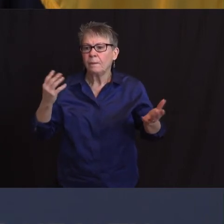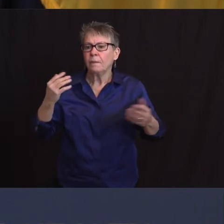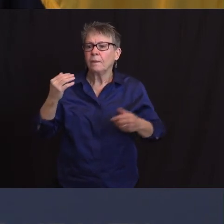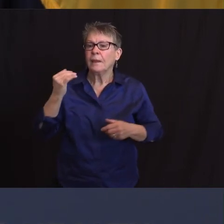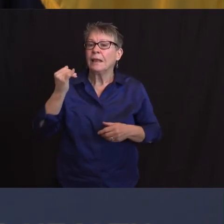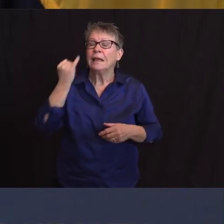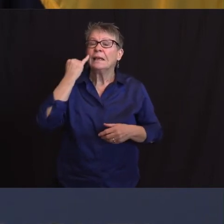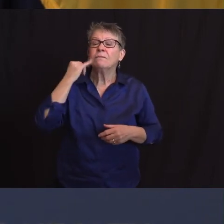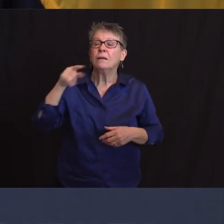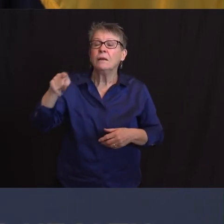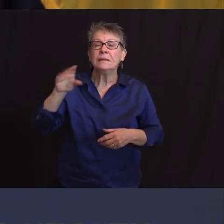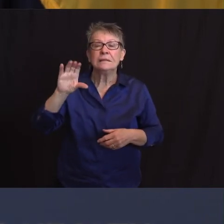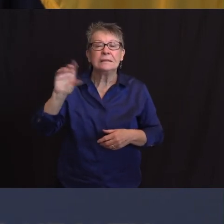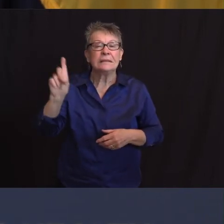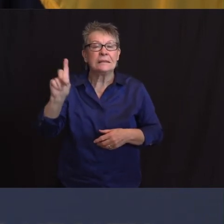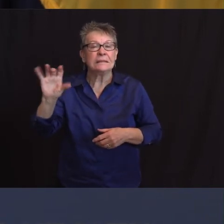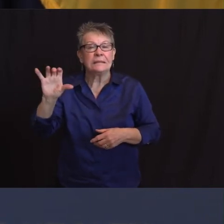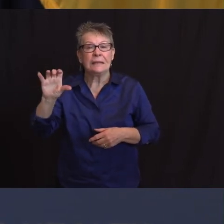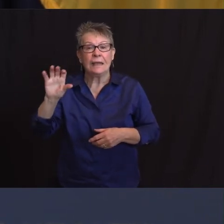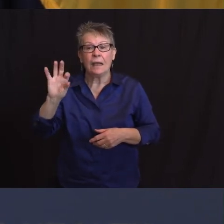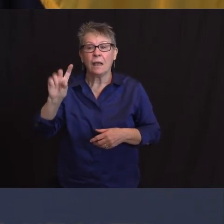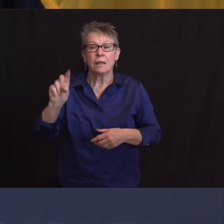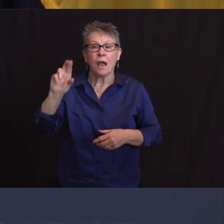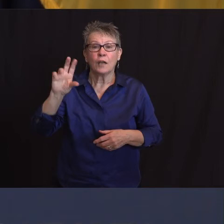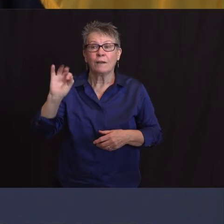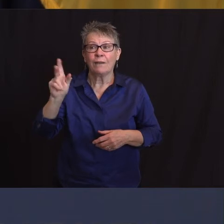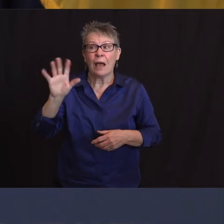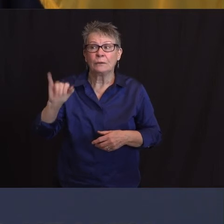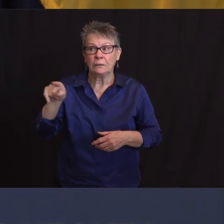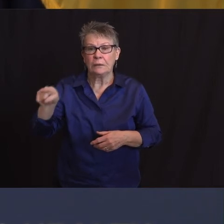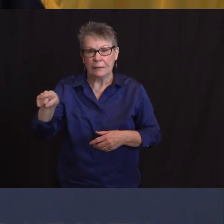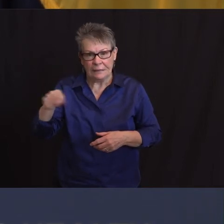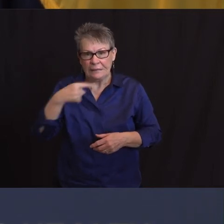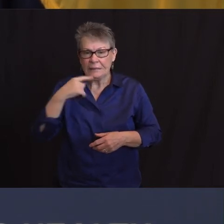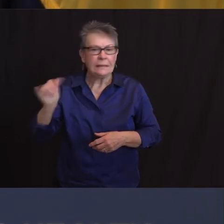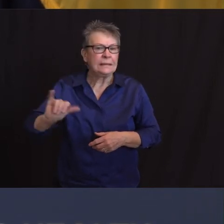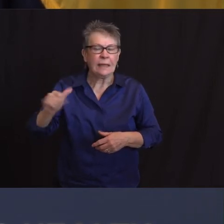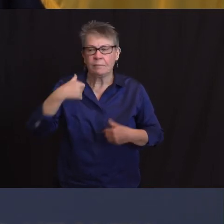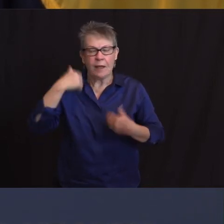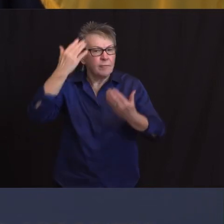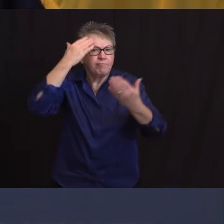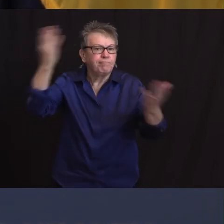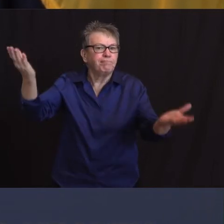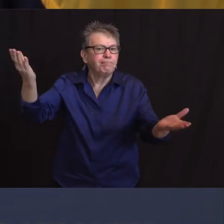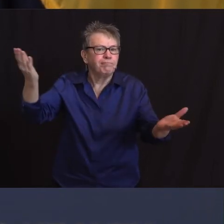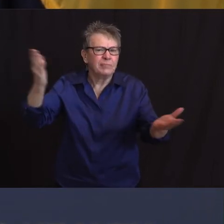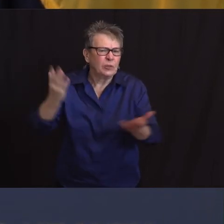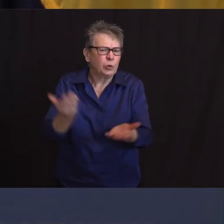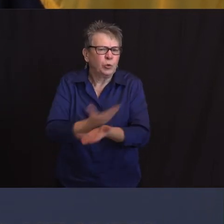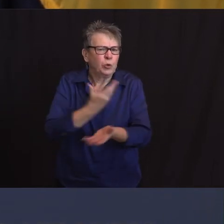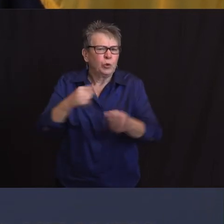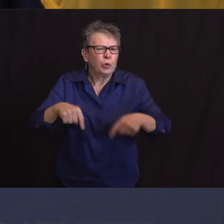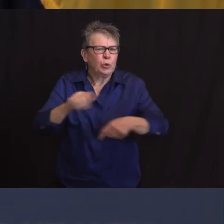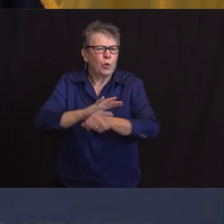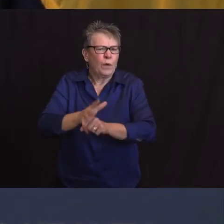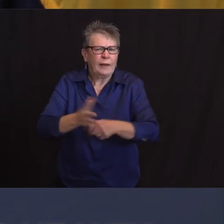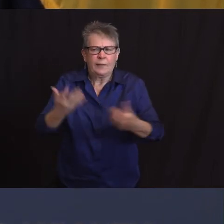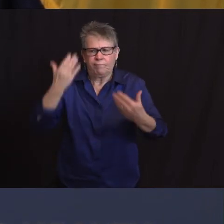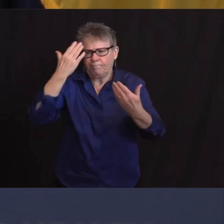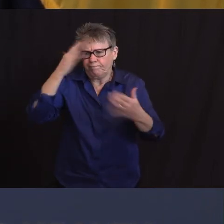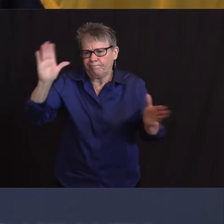going through those questions, though. So, Pat, we got the Super Bowl. I think it's probably too early to tell whether or not